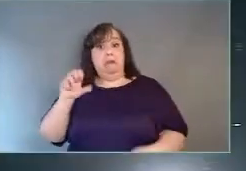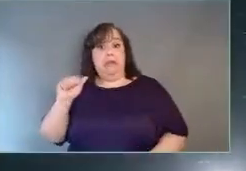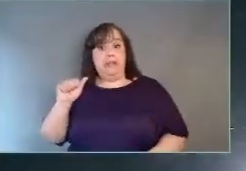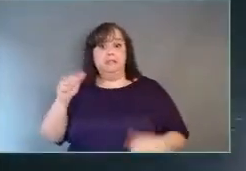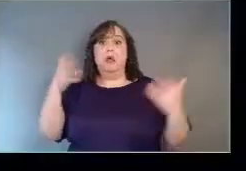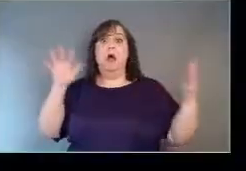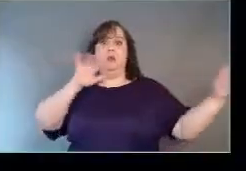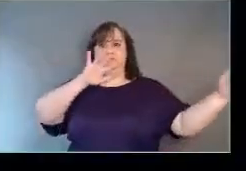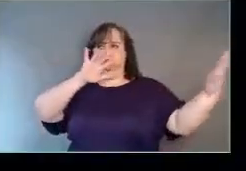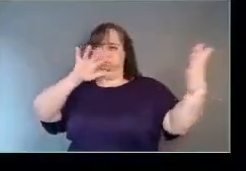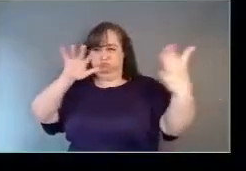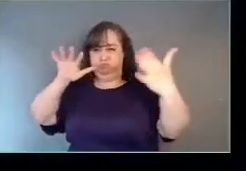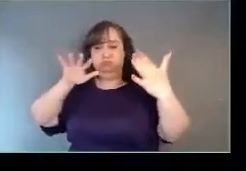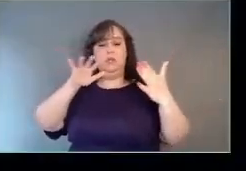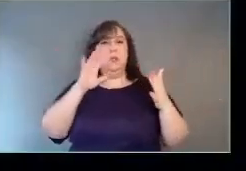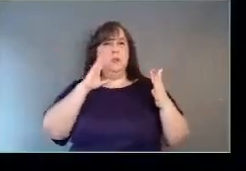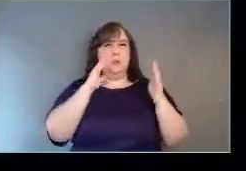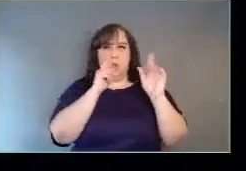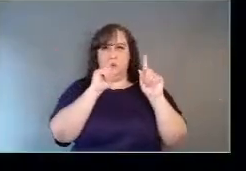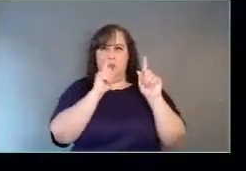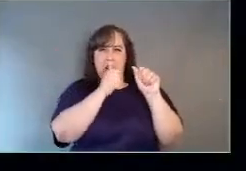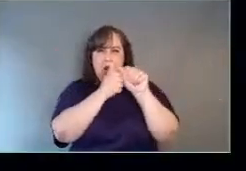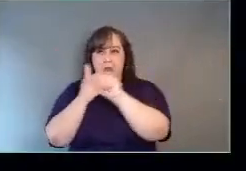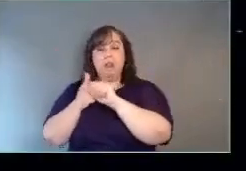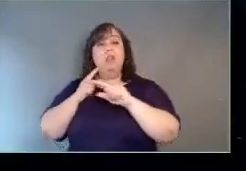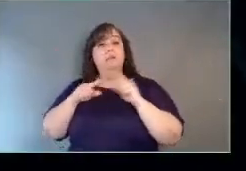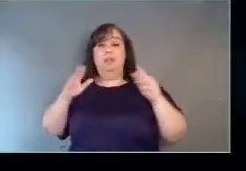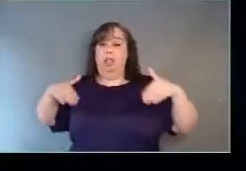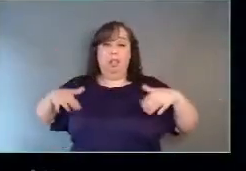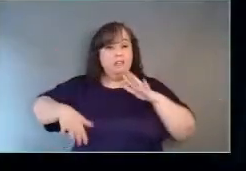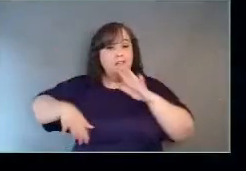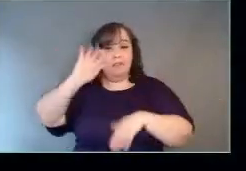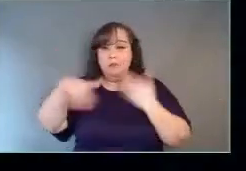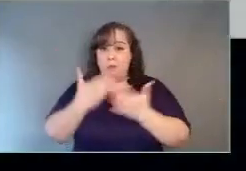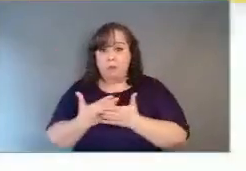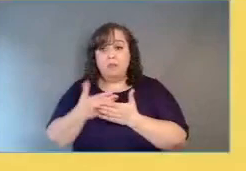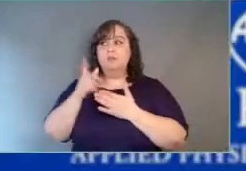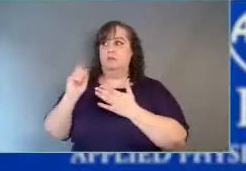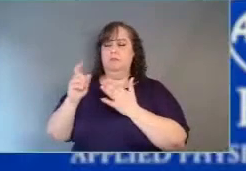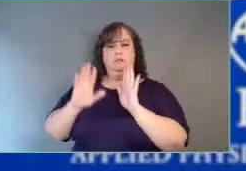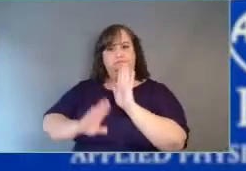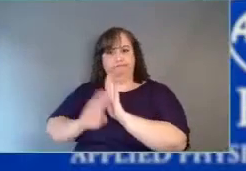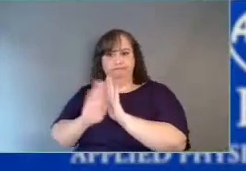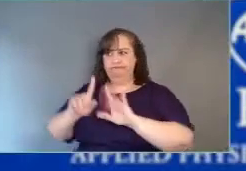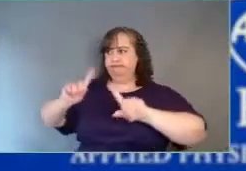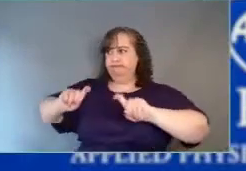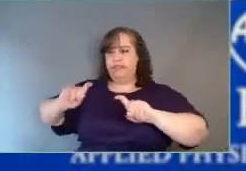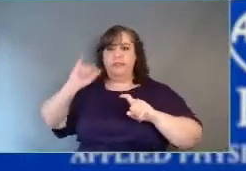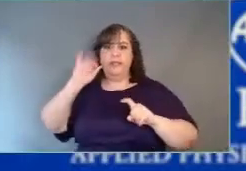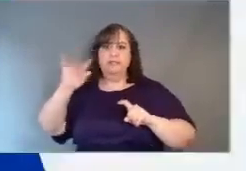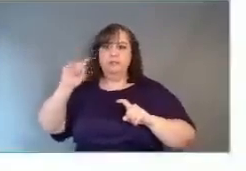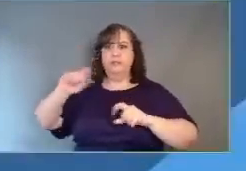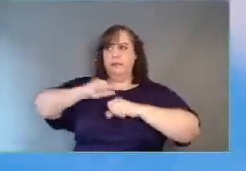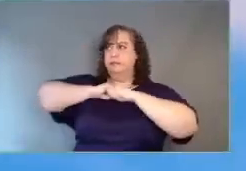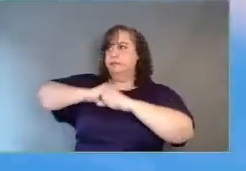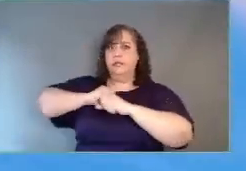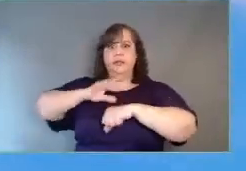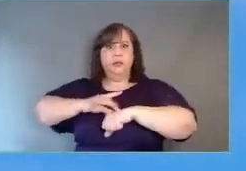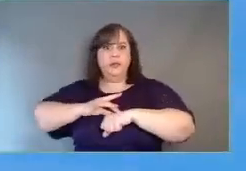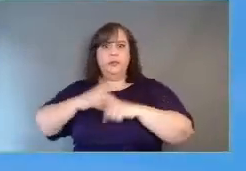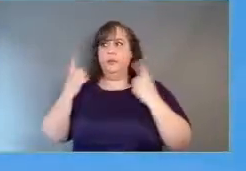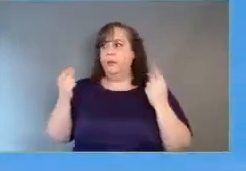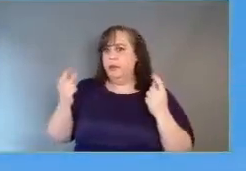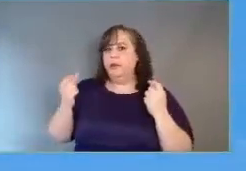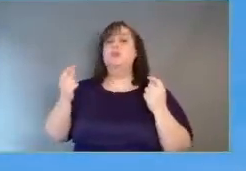to do this first test to demonstrate if we needed to protect the Earth, what might we do? And we should do this test before we need it. That's where